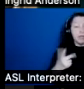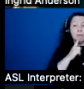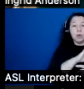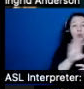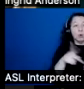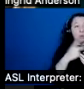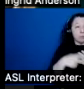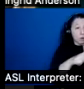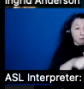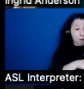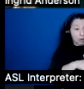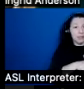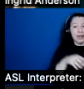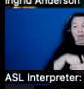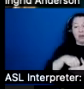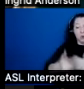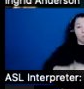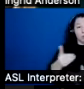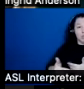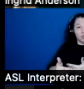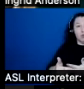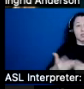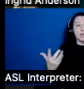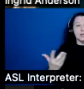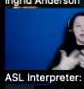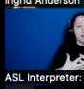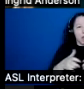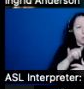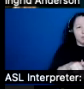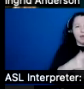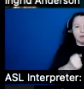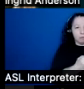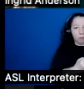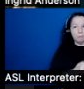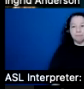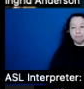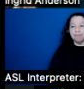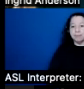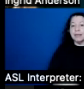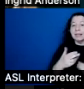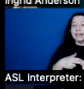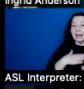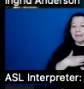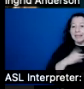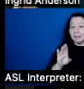programmatic policies and internal procedures are in alignment. Next slide, please, Debbie.